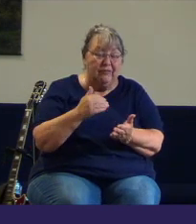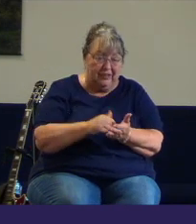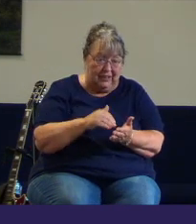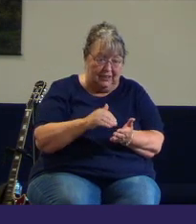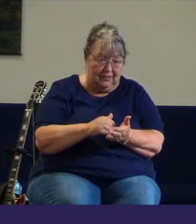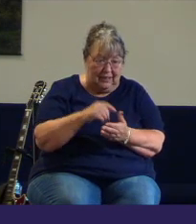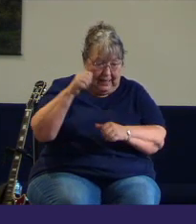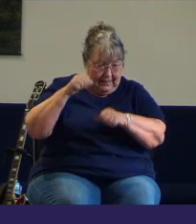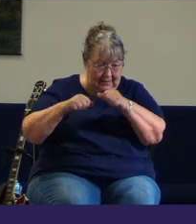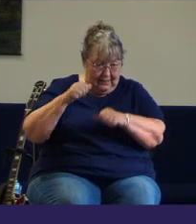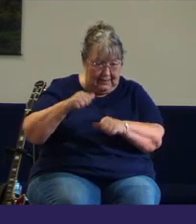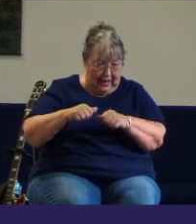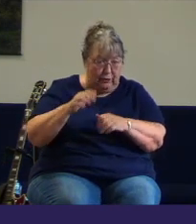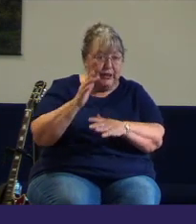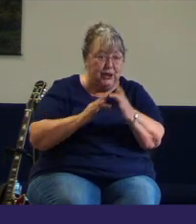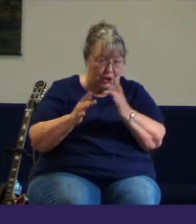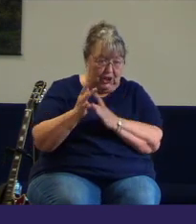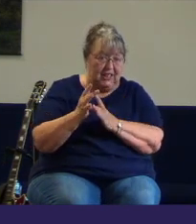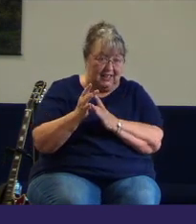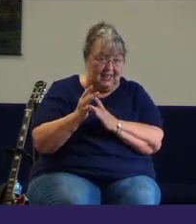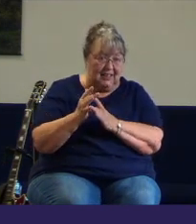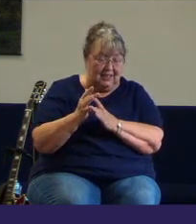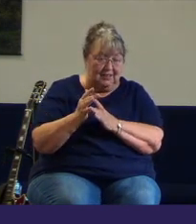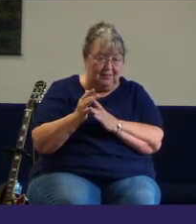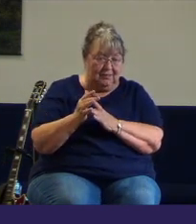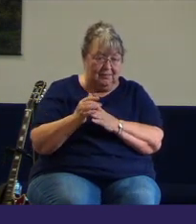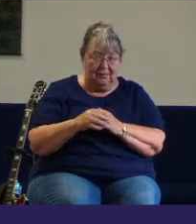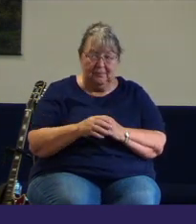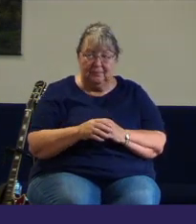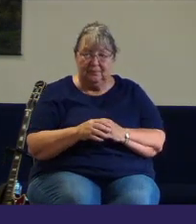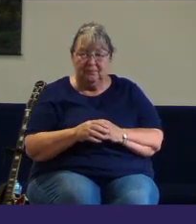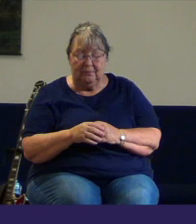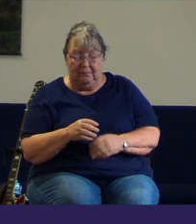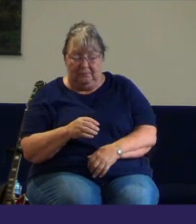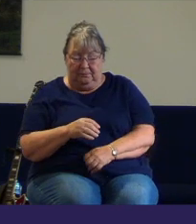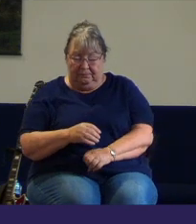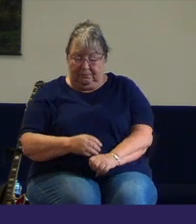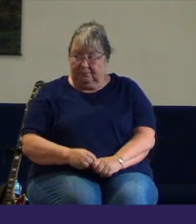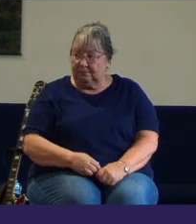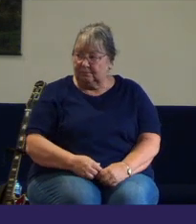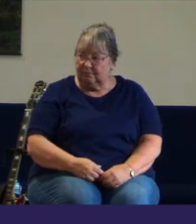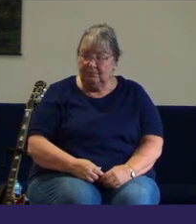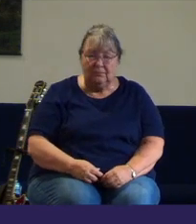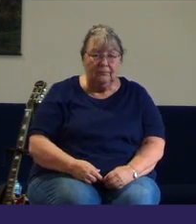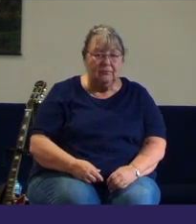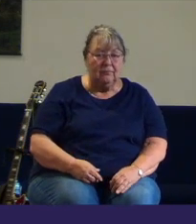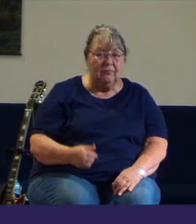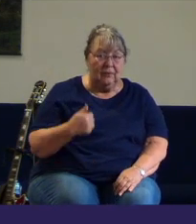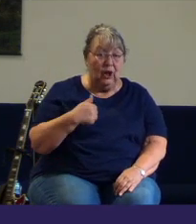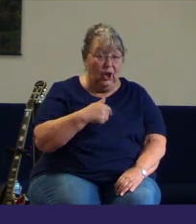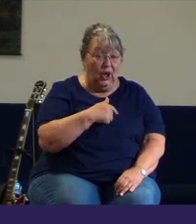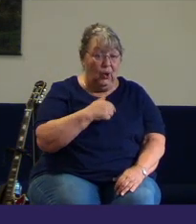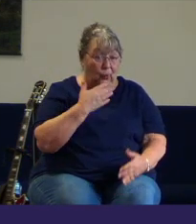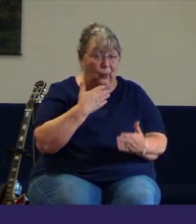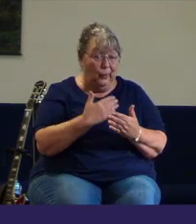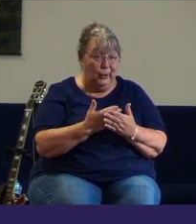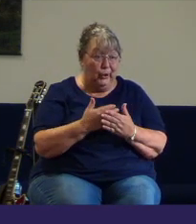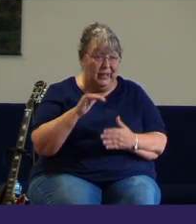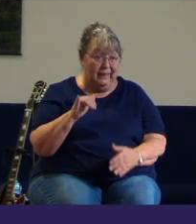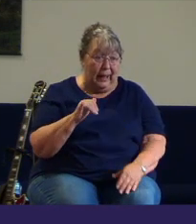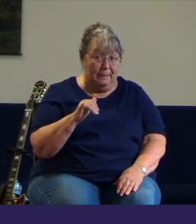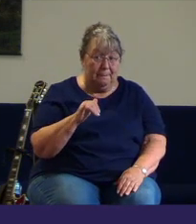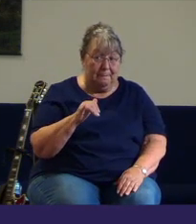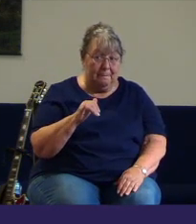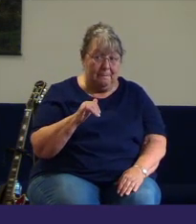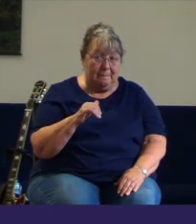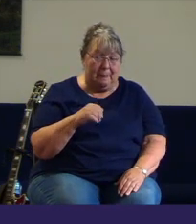healing the people when Jesus knew what he needed to be doing to prepare for the people. And we're good at that, aren't we?